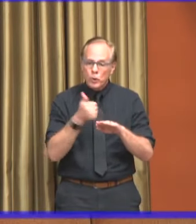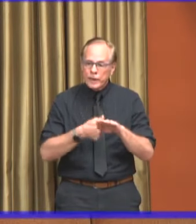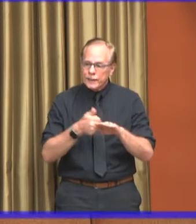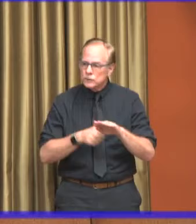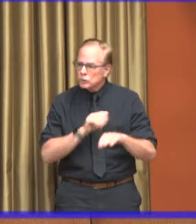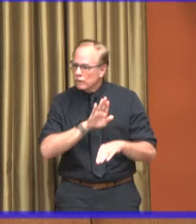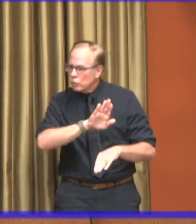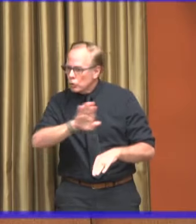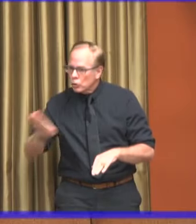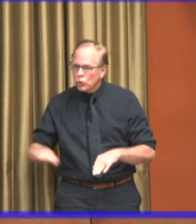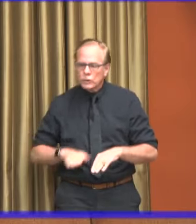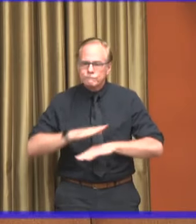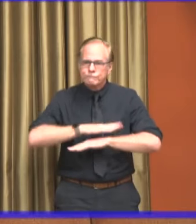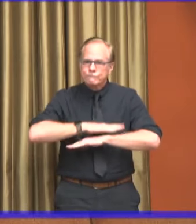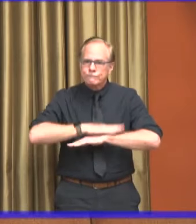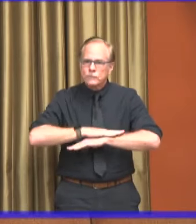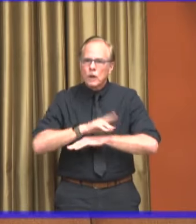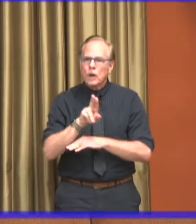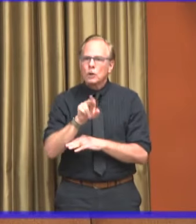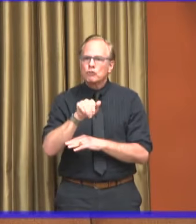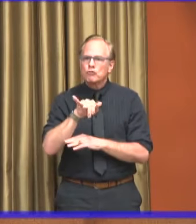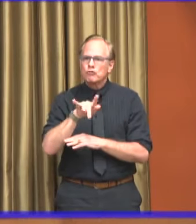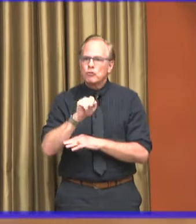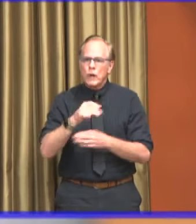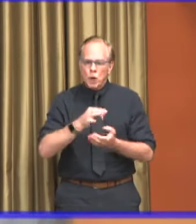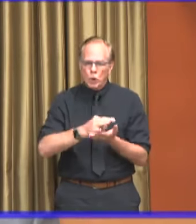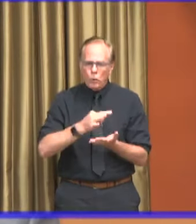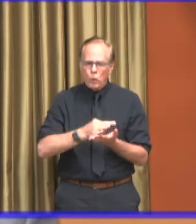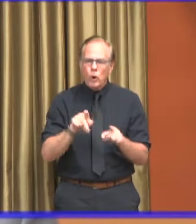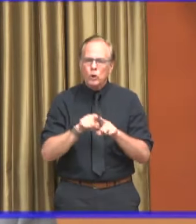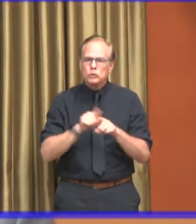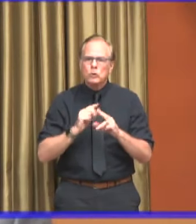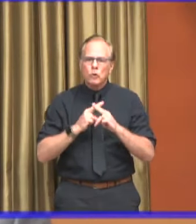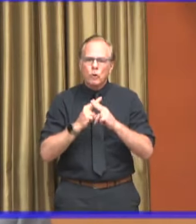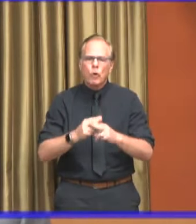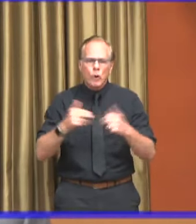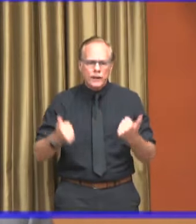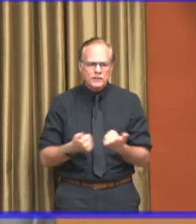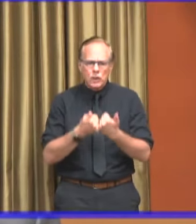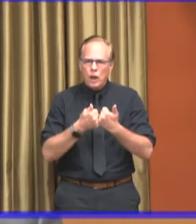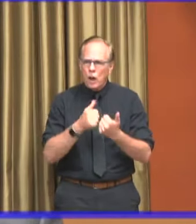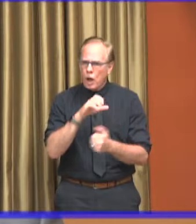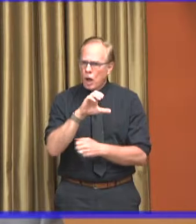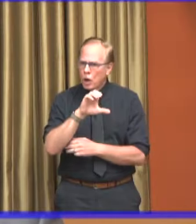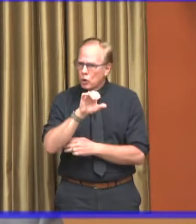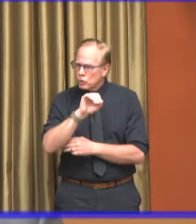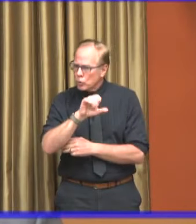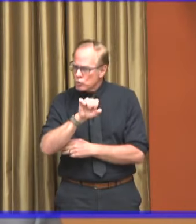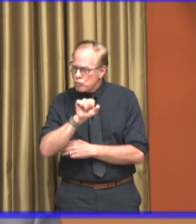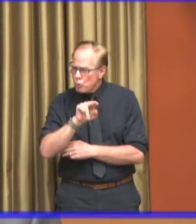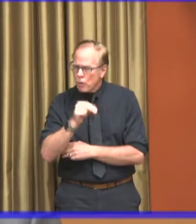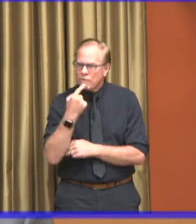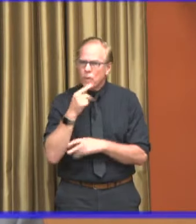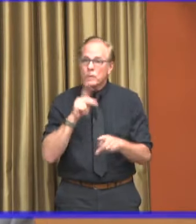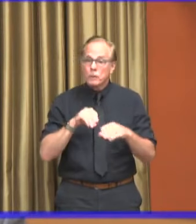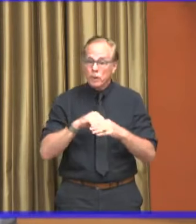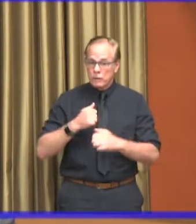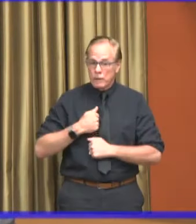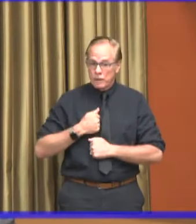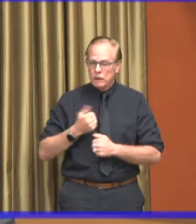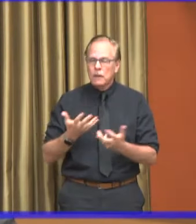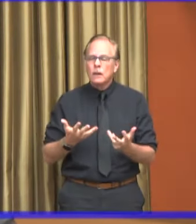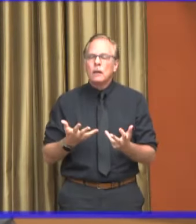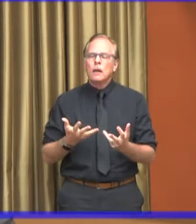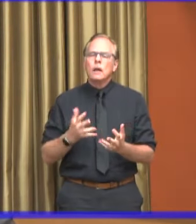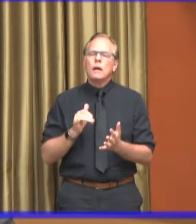in front of you, a unit coin, which is also called a challenge coin. You're probably familiar with it for people in the military. And this is